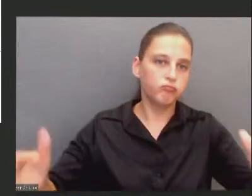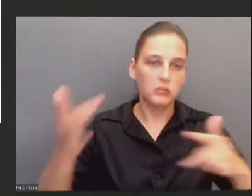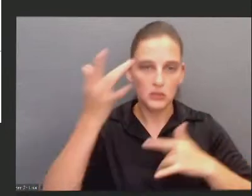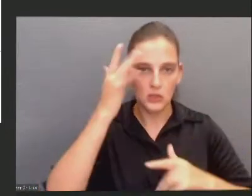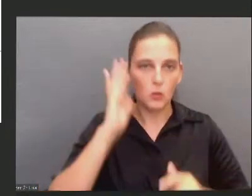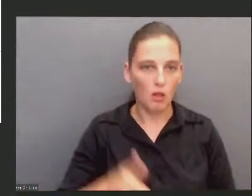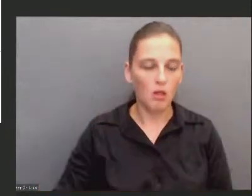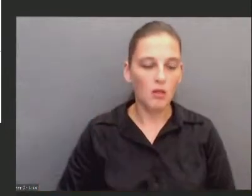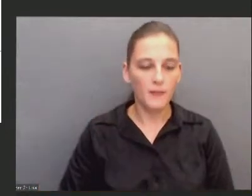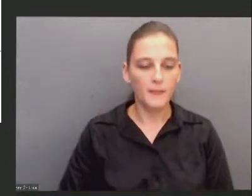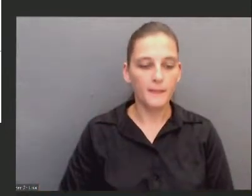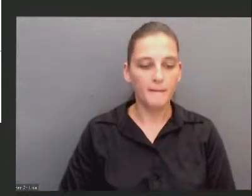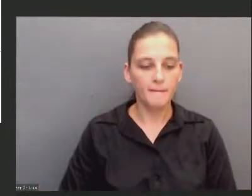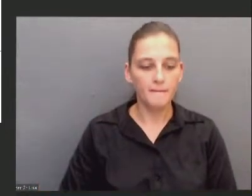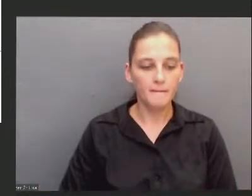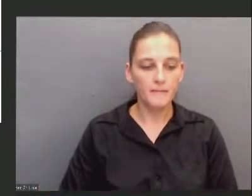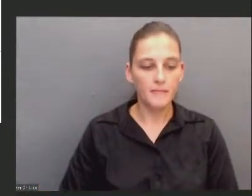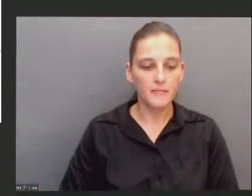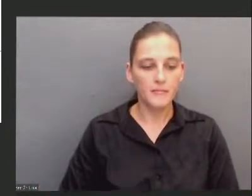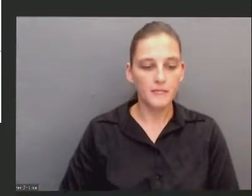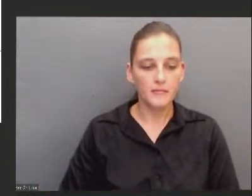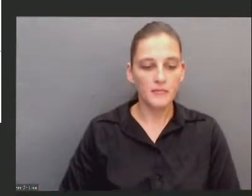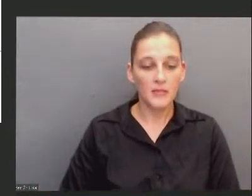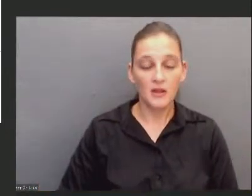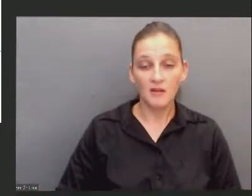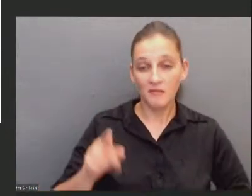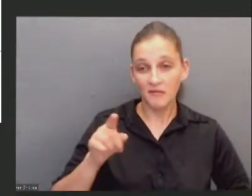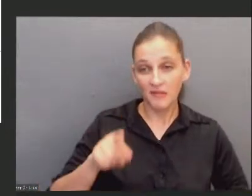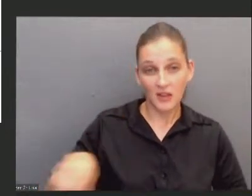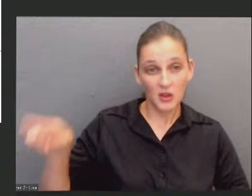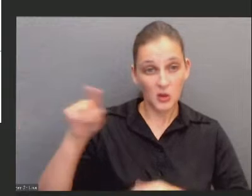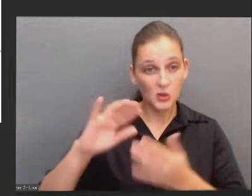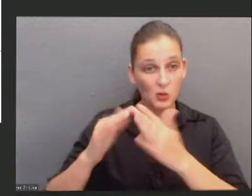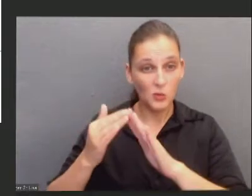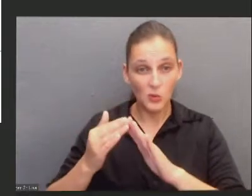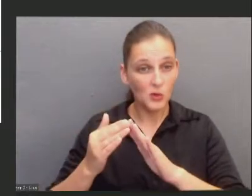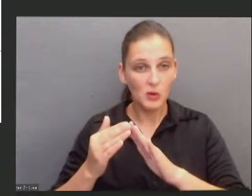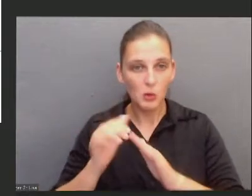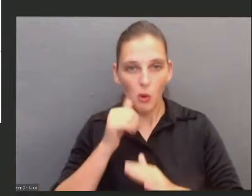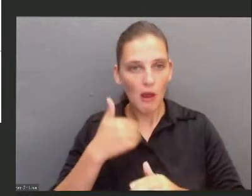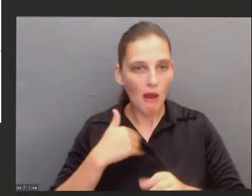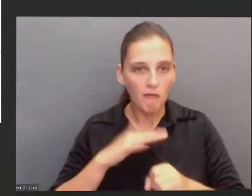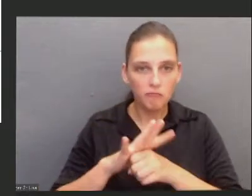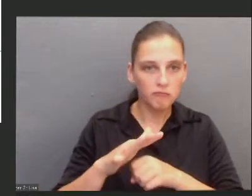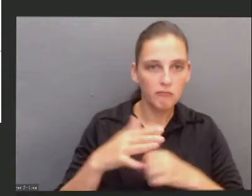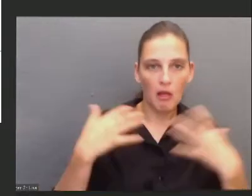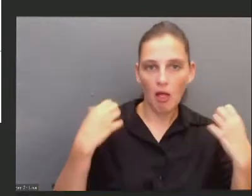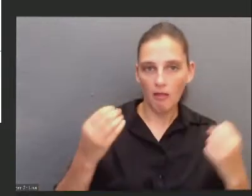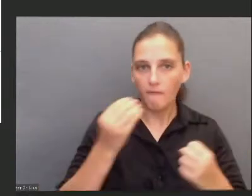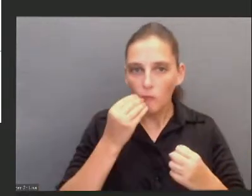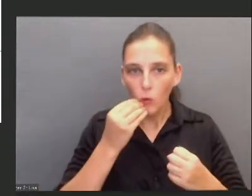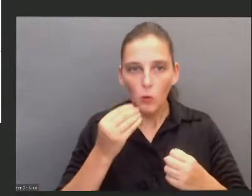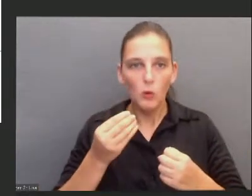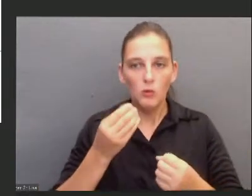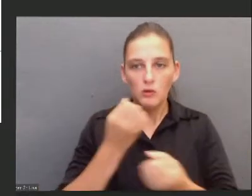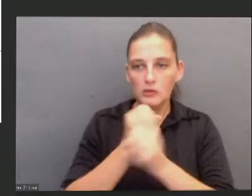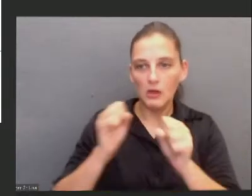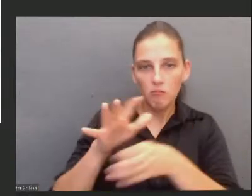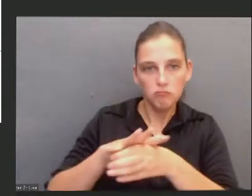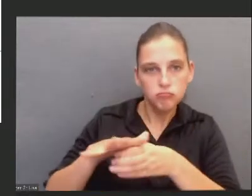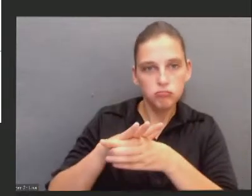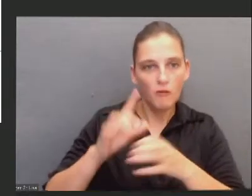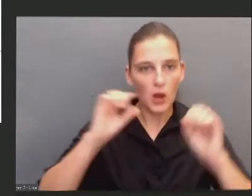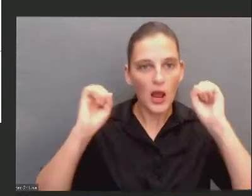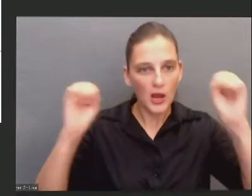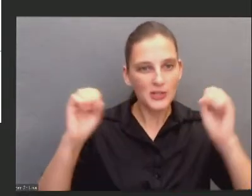Minoritized populations continue to lack these basic resources and limit their chance at a healthy life.